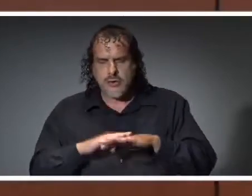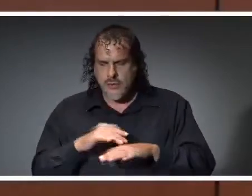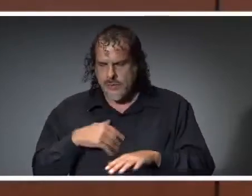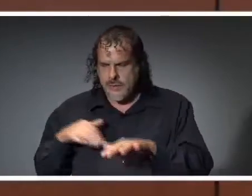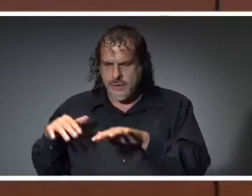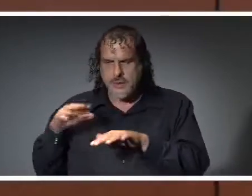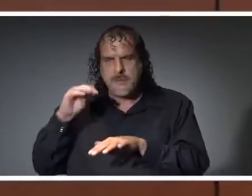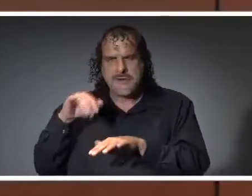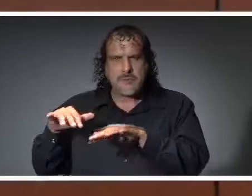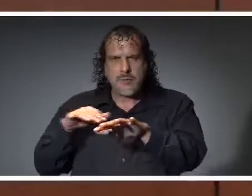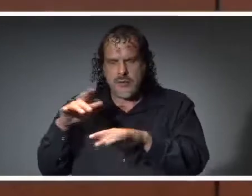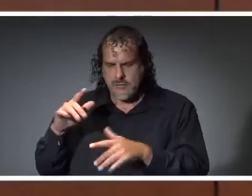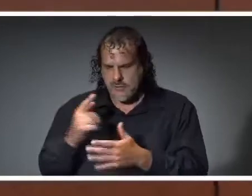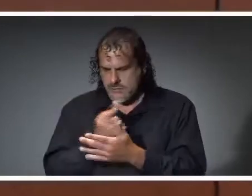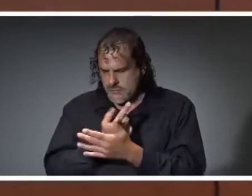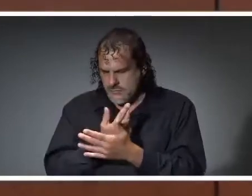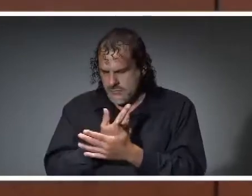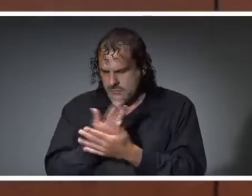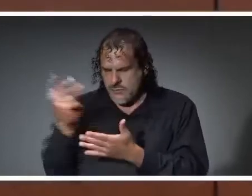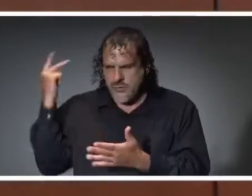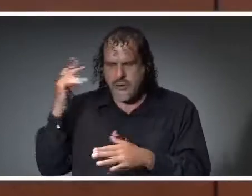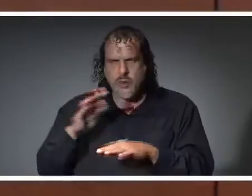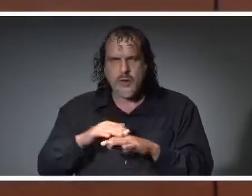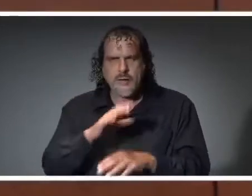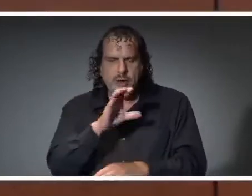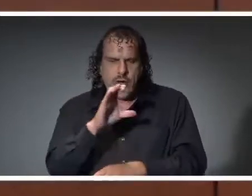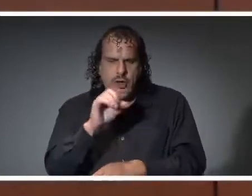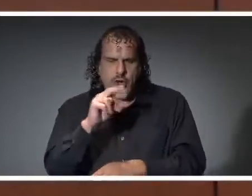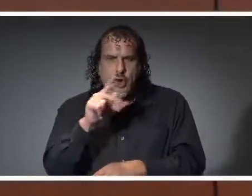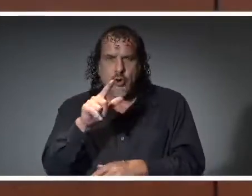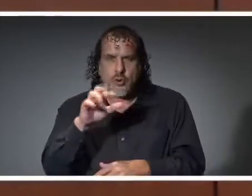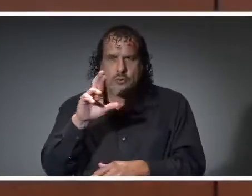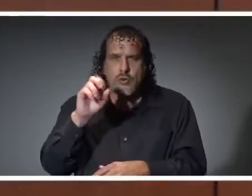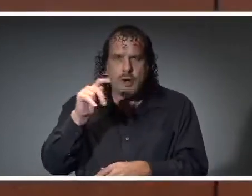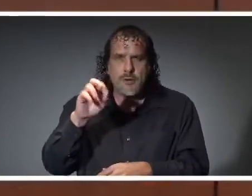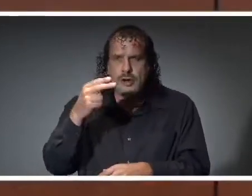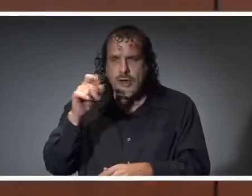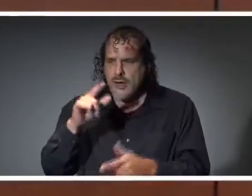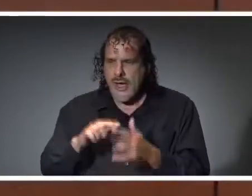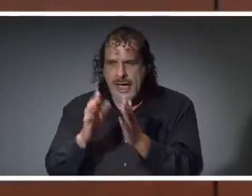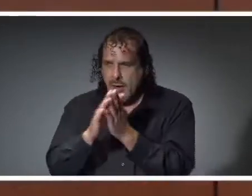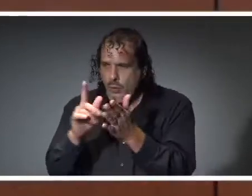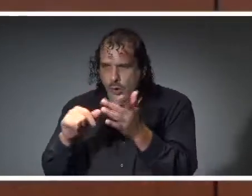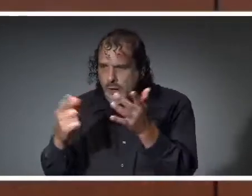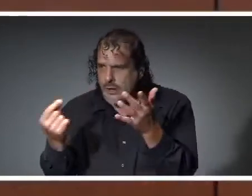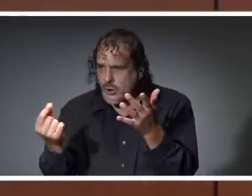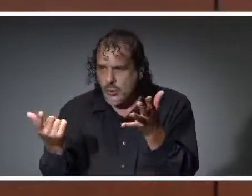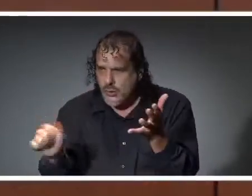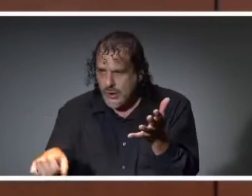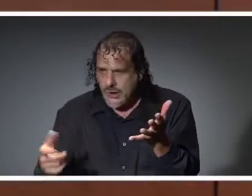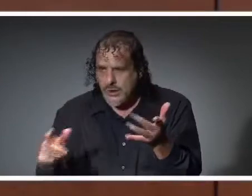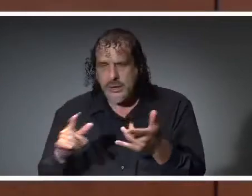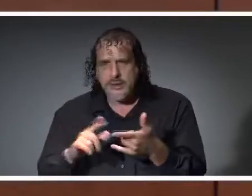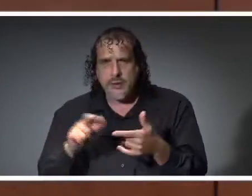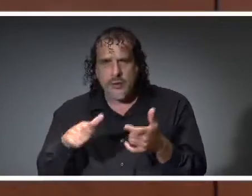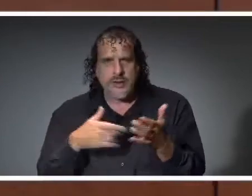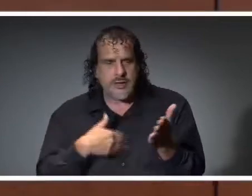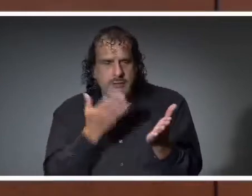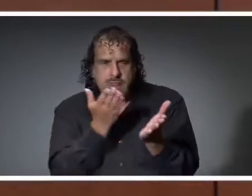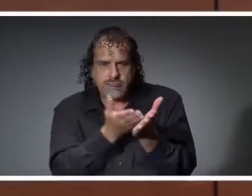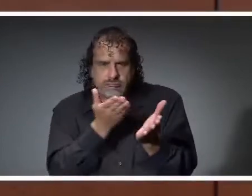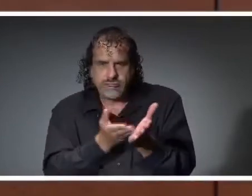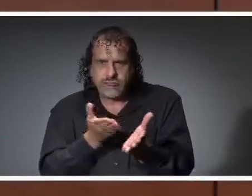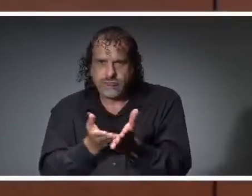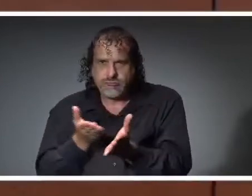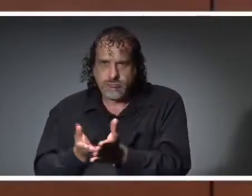3 weeks ago with Colonel Robert Hilliard, I asked him what we could do, and he said what we need is this evidence, this